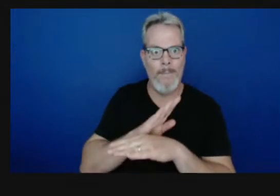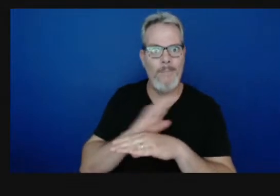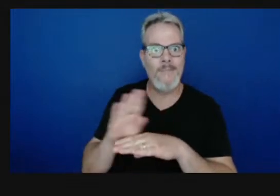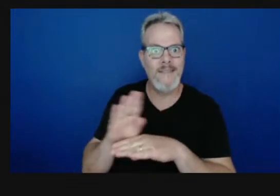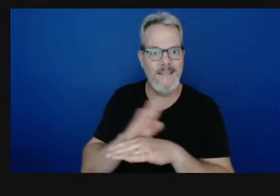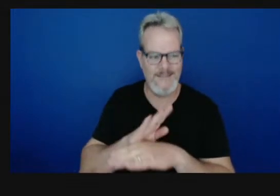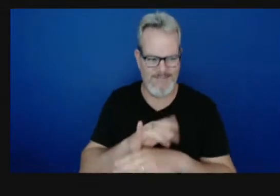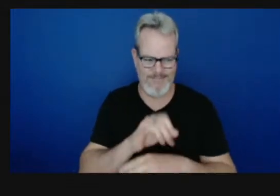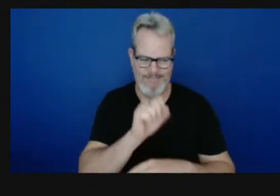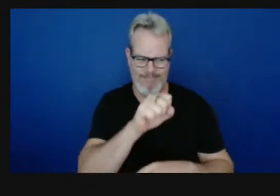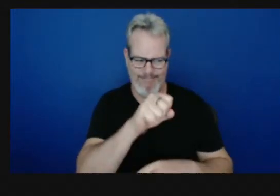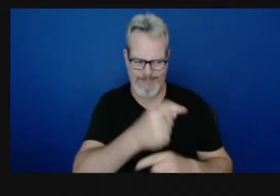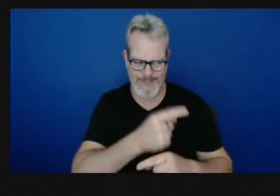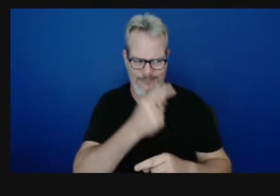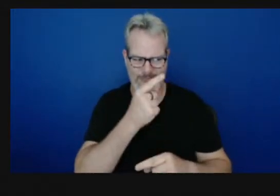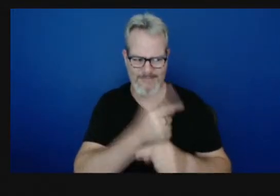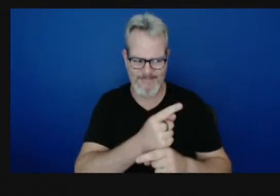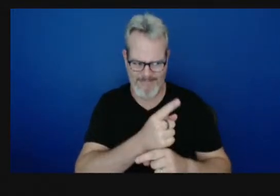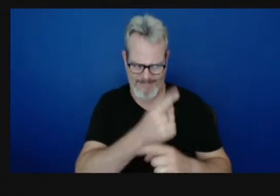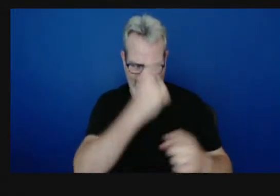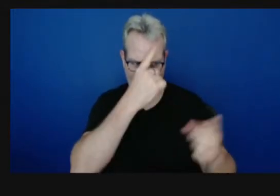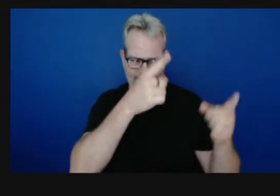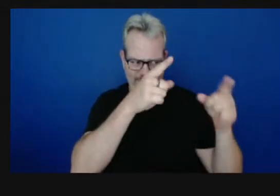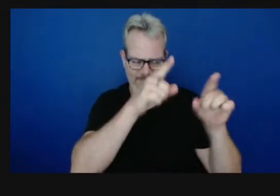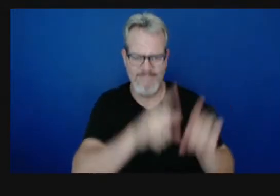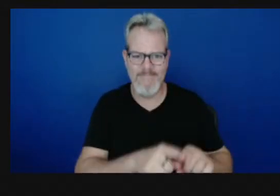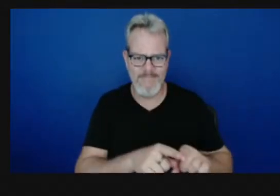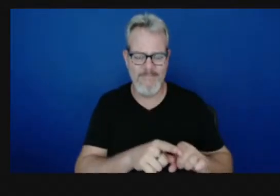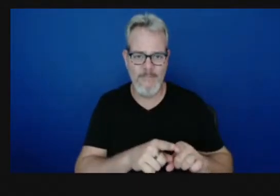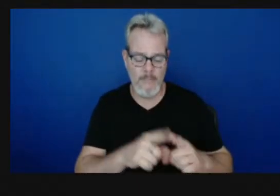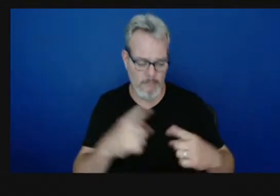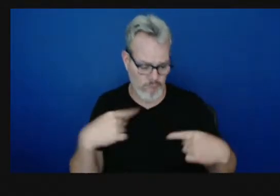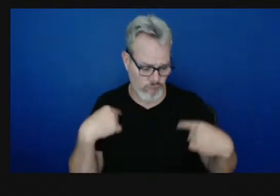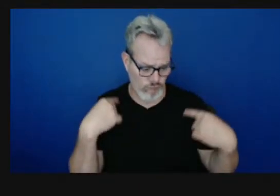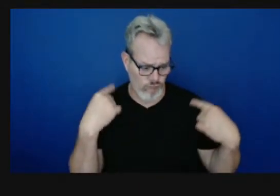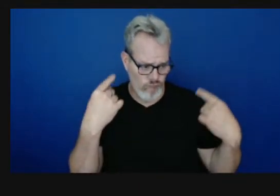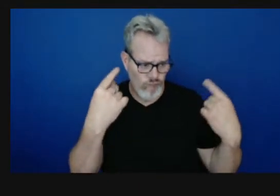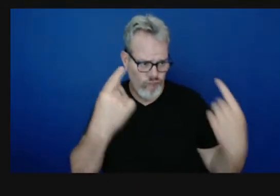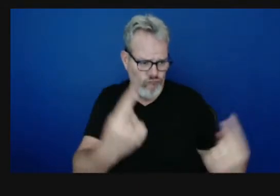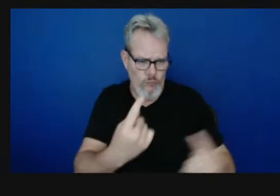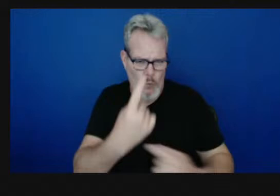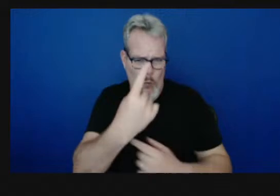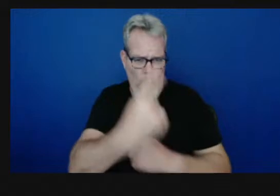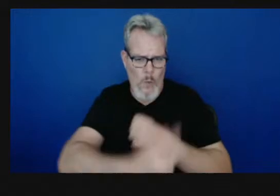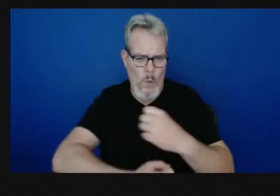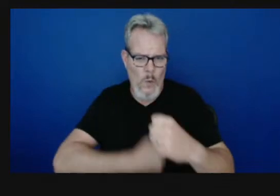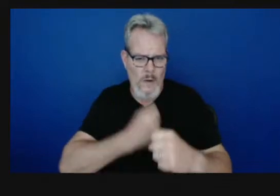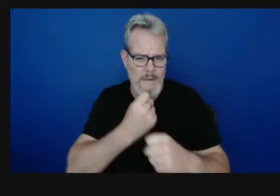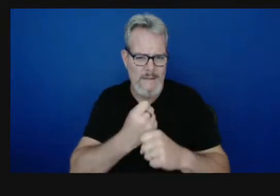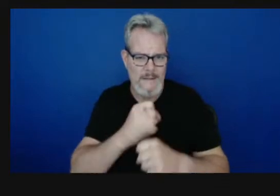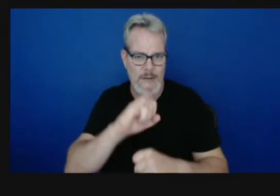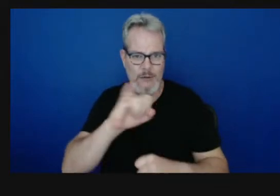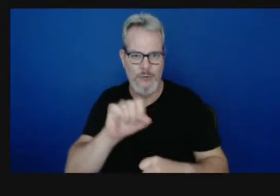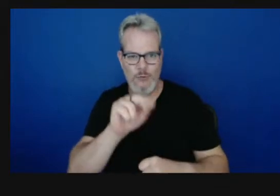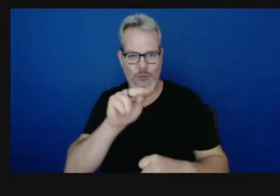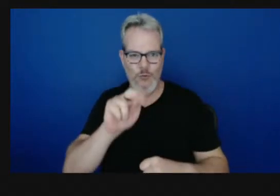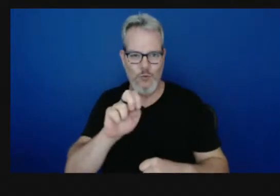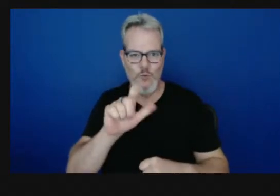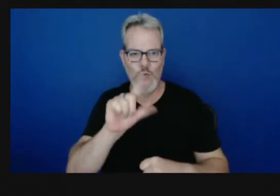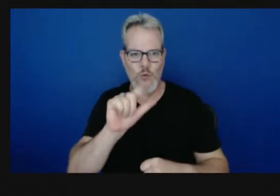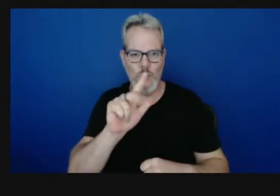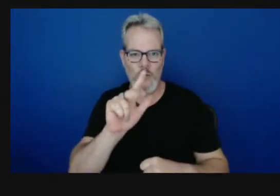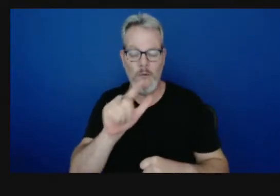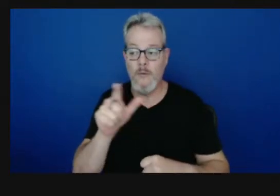sure. Yeah. It's been almost a year since that June 2023 eruption. And what Dane's referring to is we've